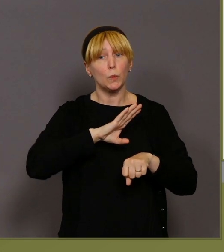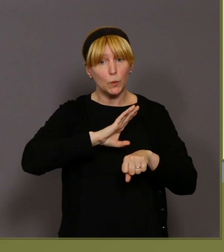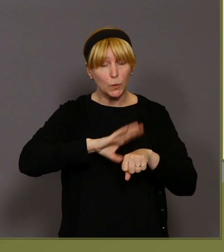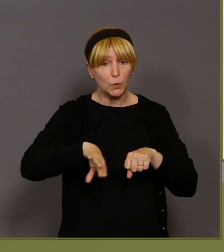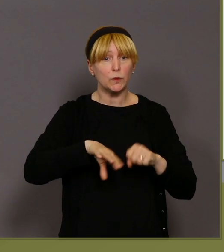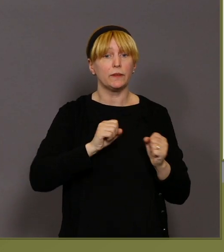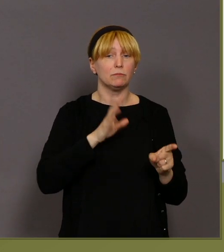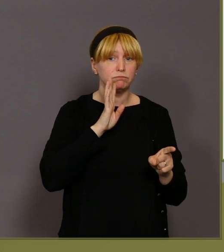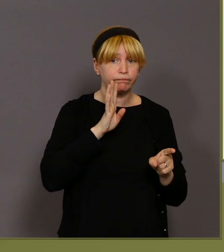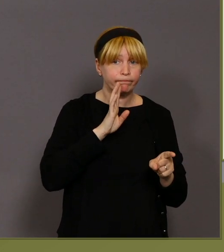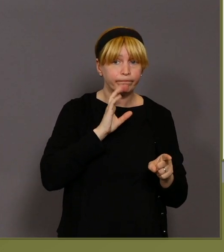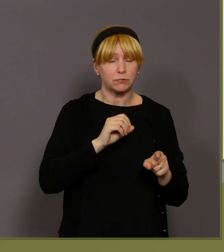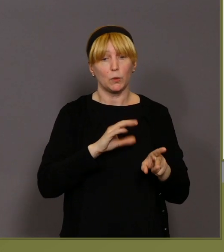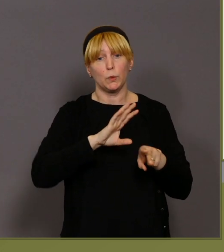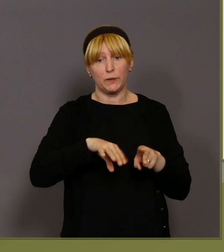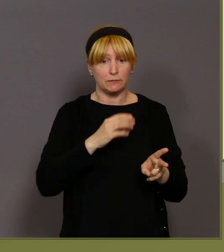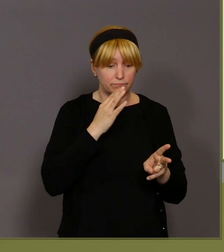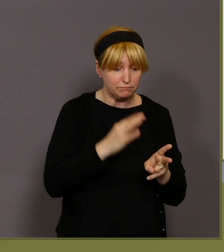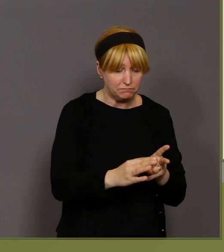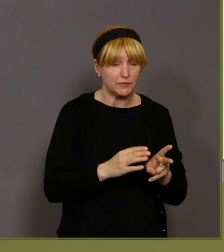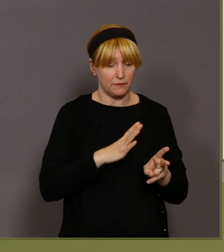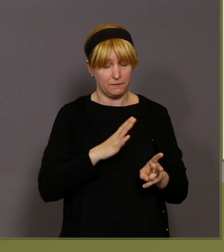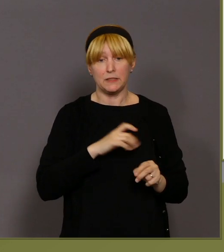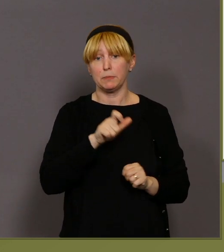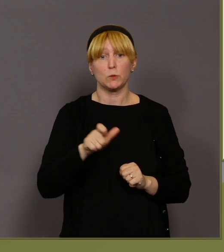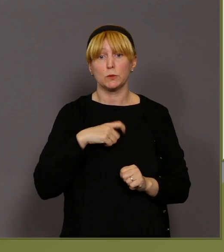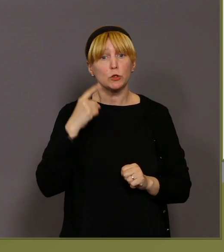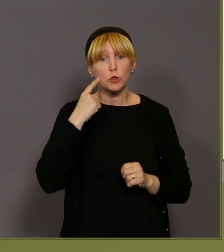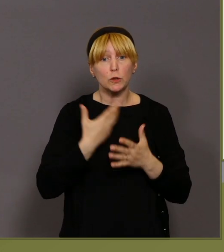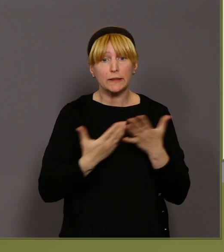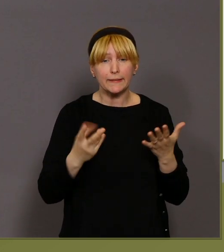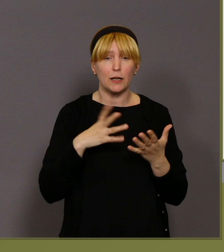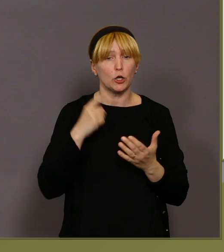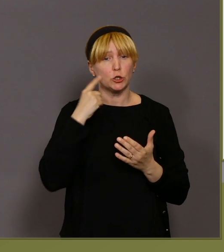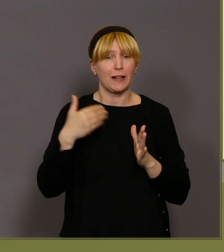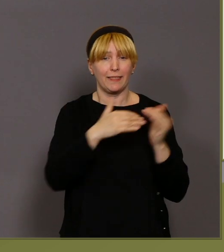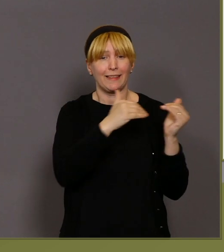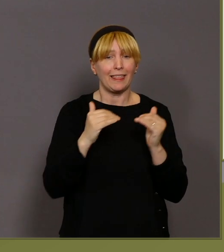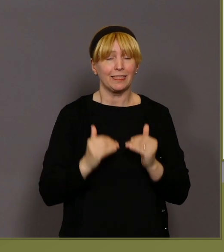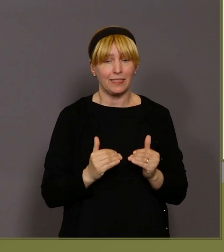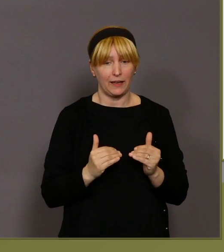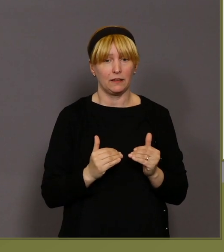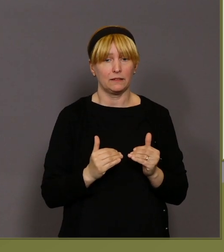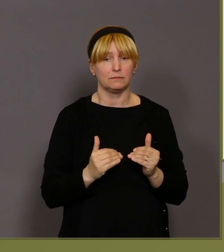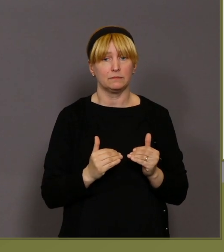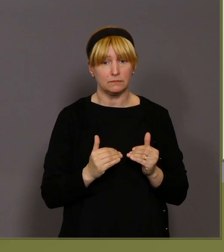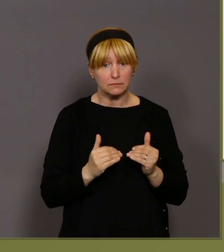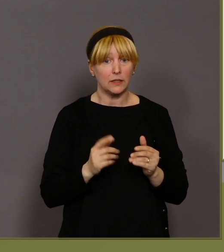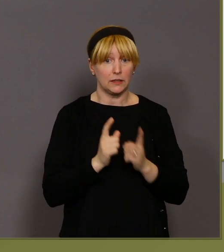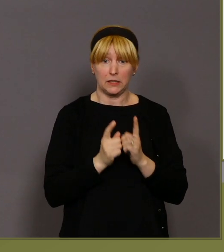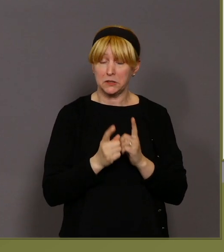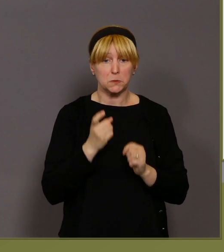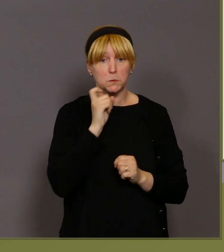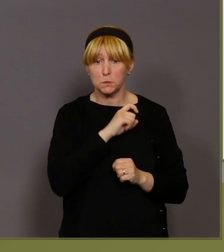non-speech access. So there are people who cannot hear or can hardly hear, and also some that cannot